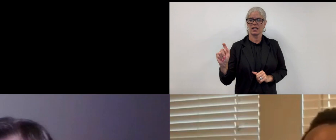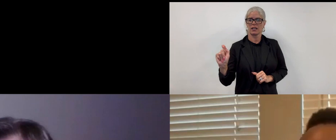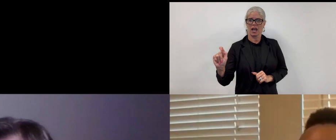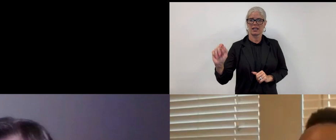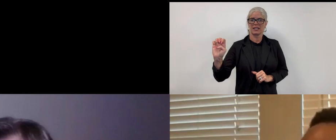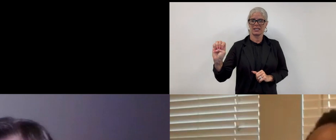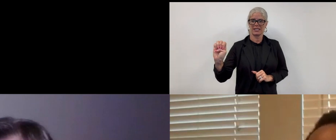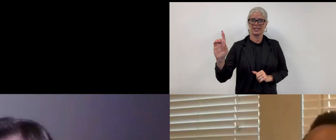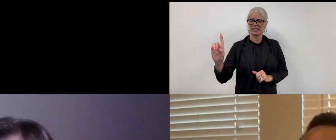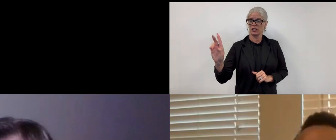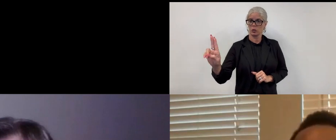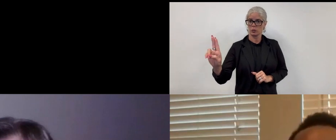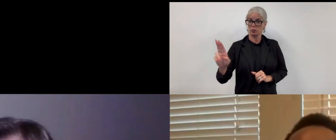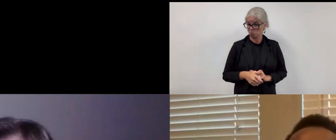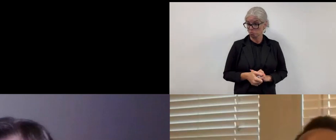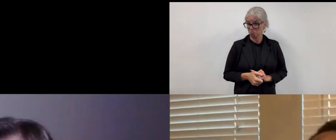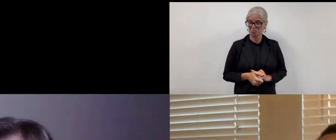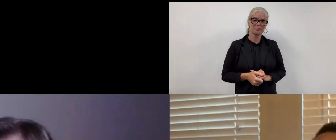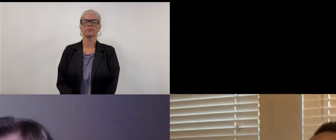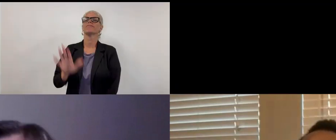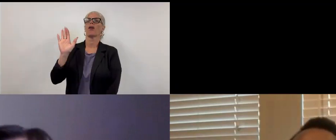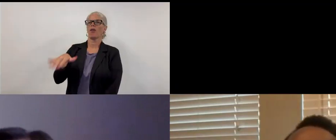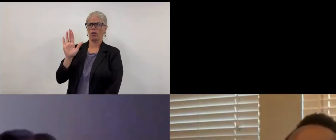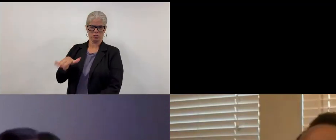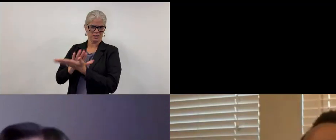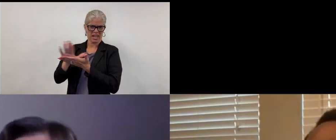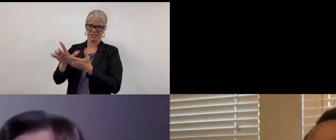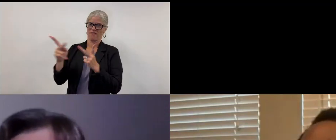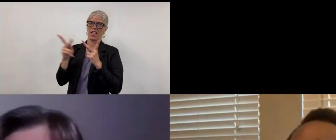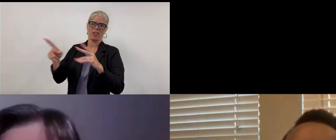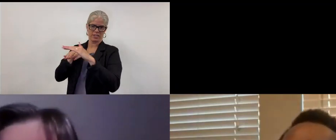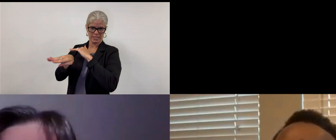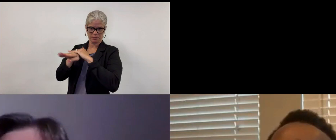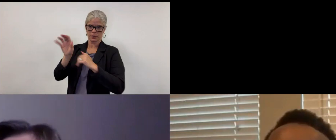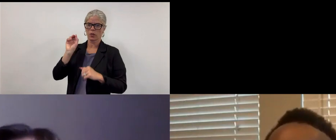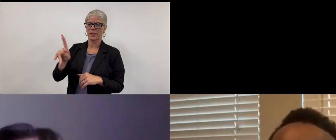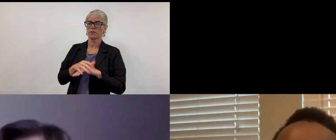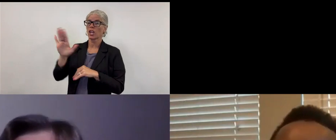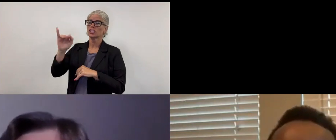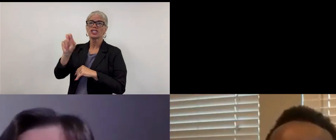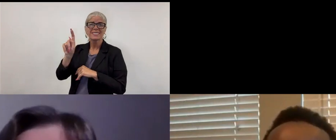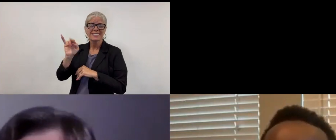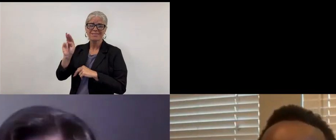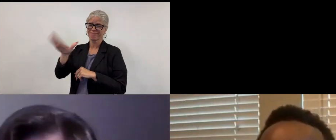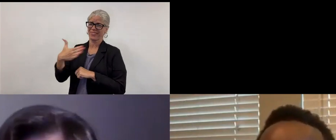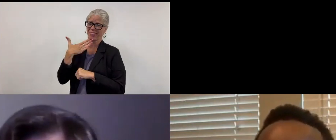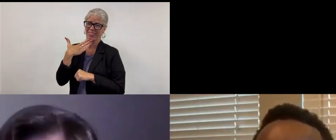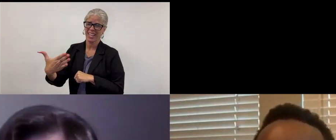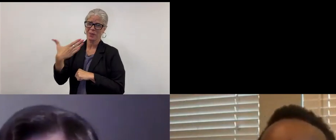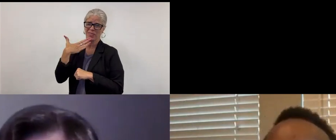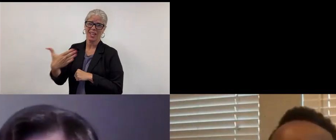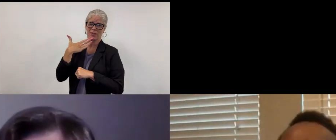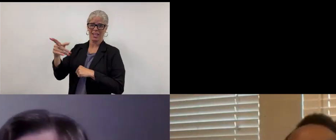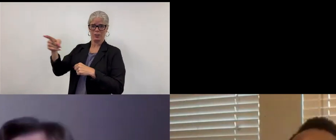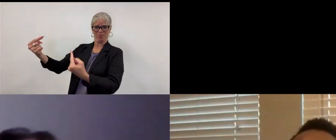justin.graves@VT, like Virginia Tech, .edu. All right. So very accessible. So Justin, thank you so very